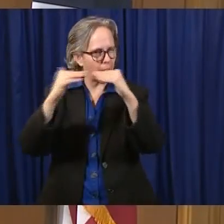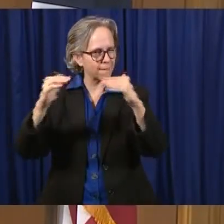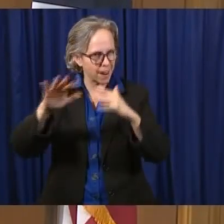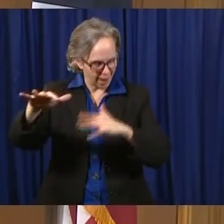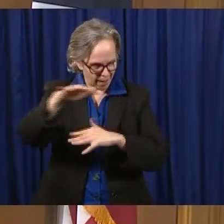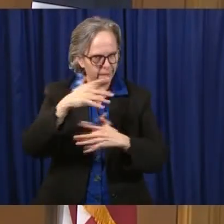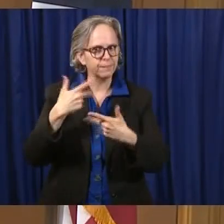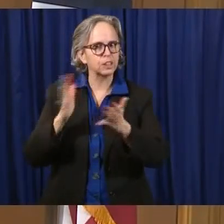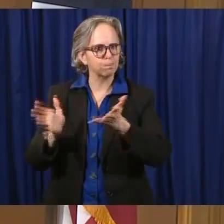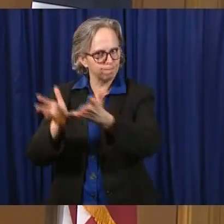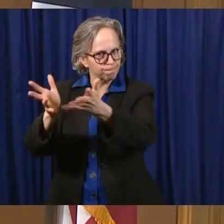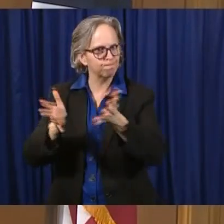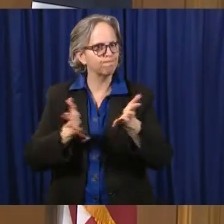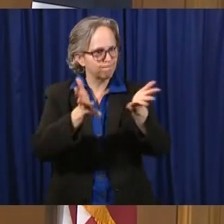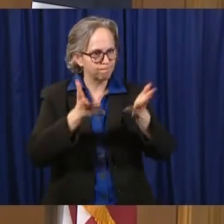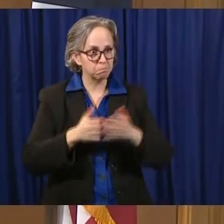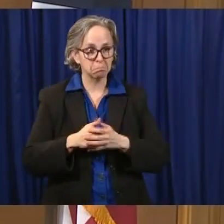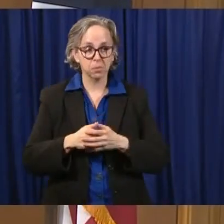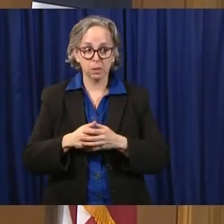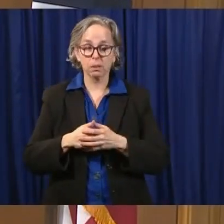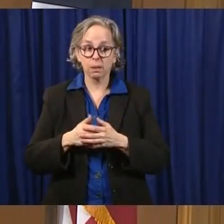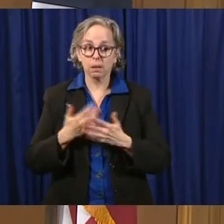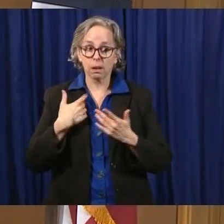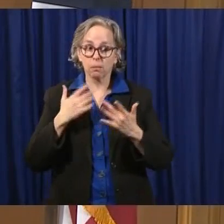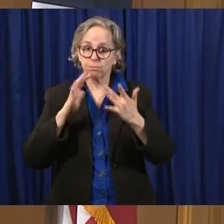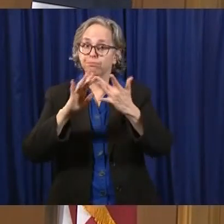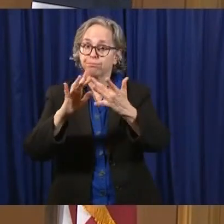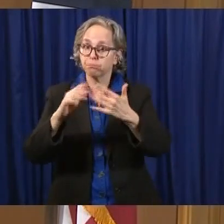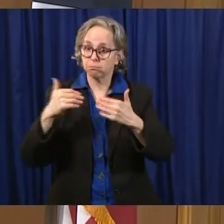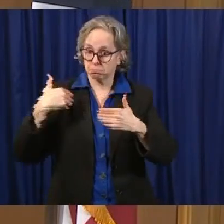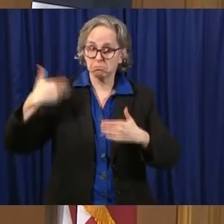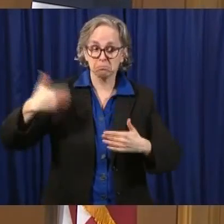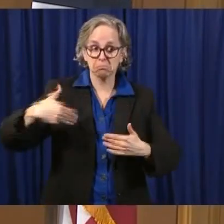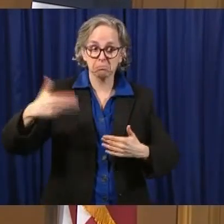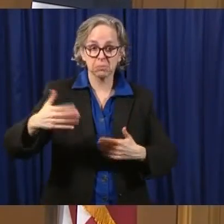We do it quite frequently. So I was on a call last night with